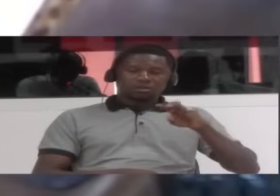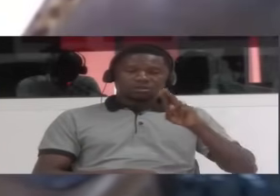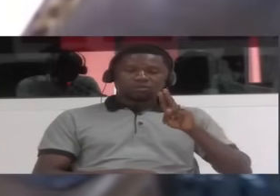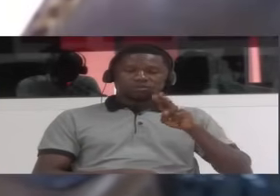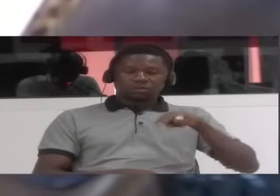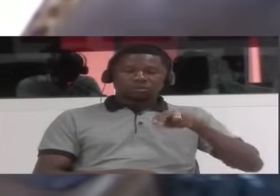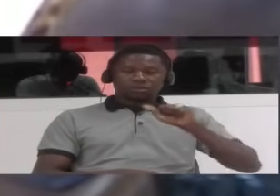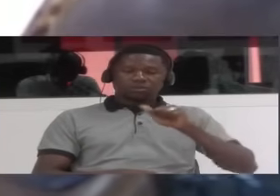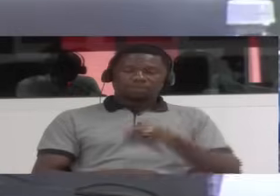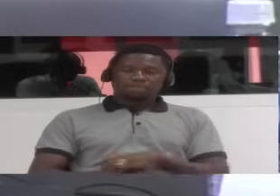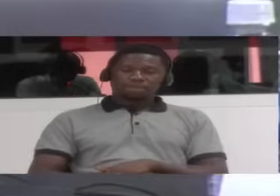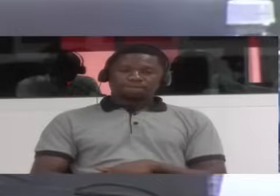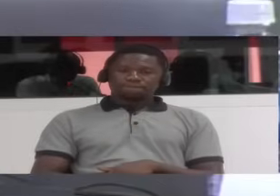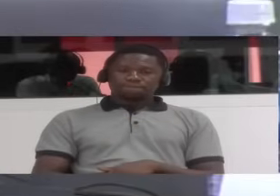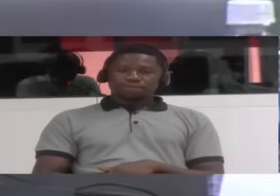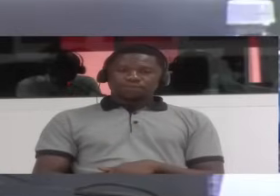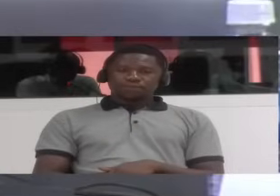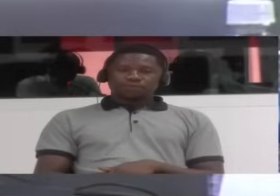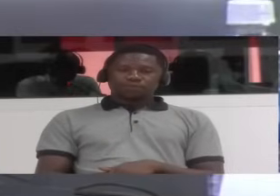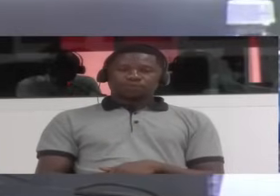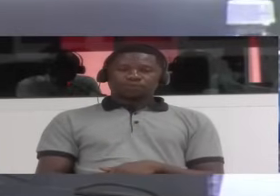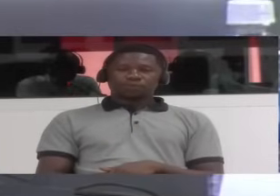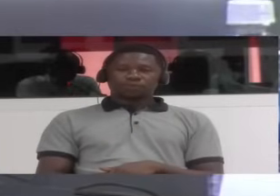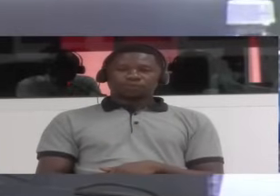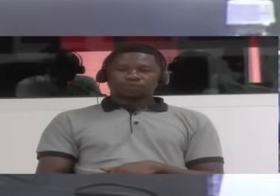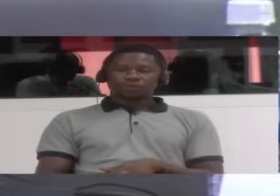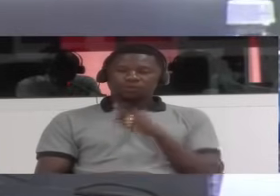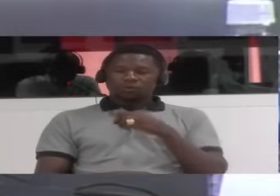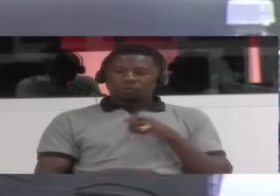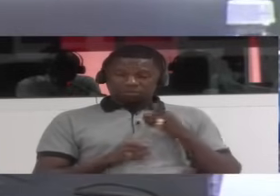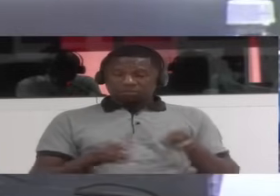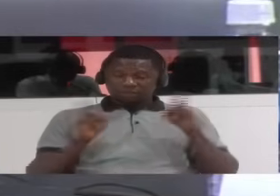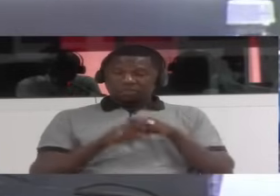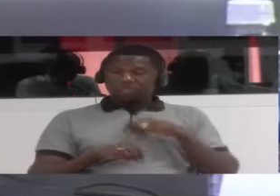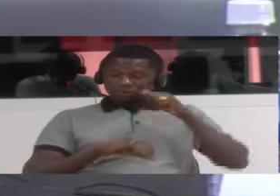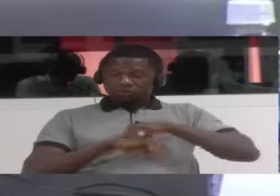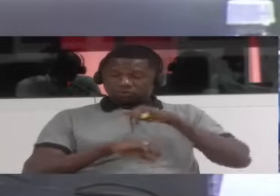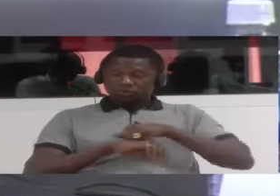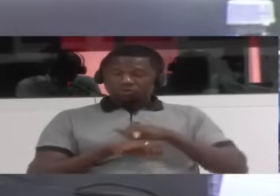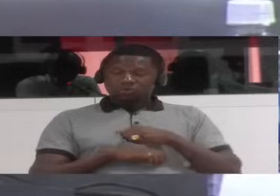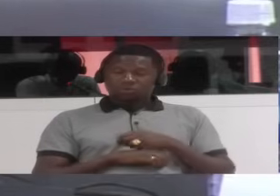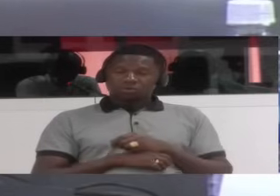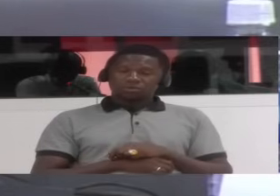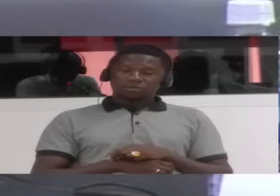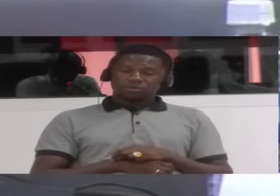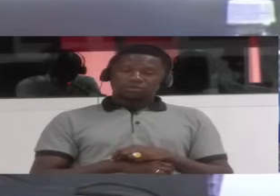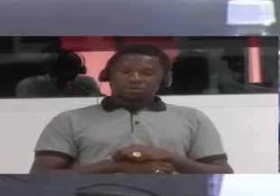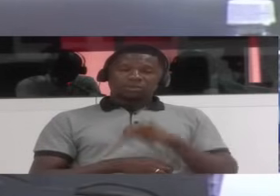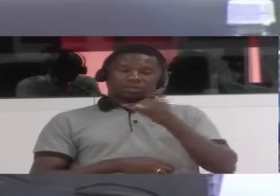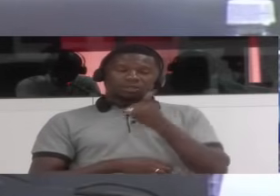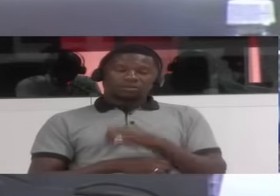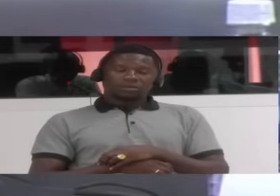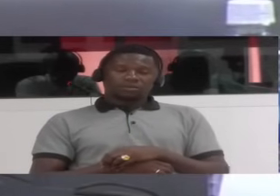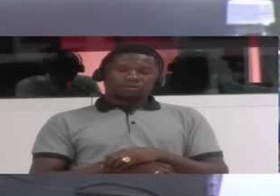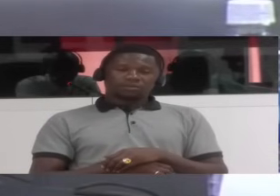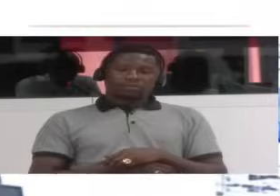And have you ever participated in any torture operations? Yes, I did. Can you